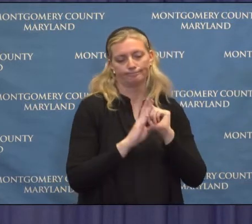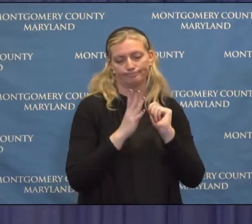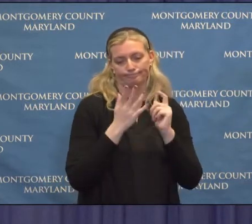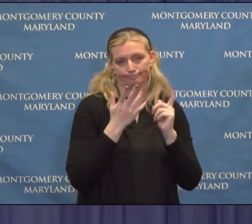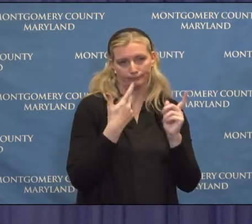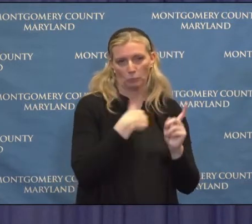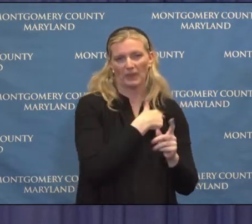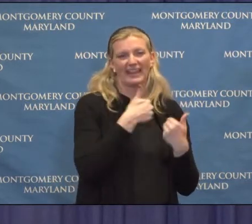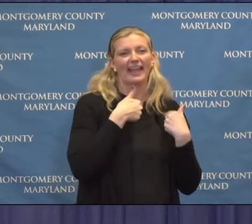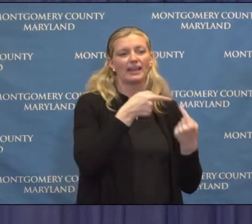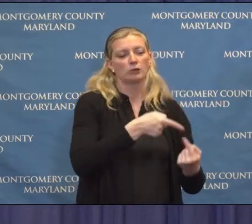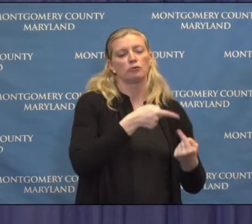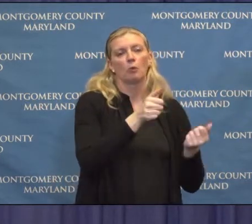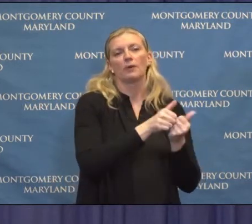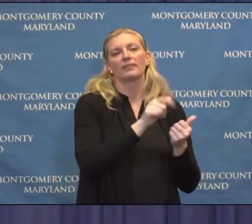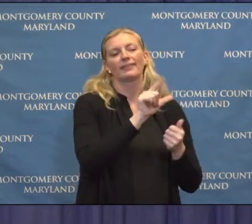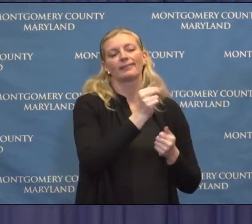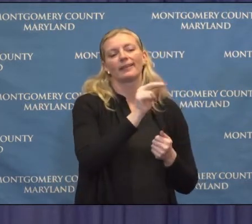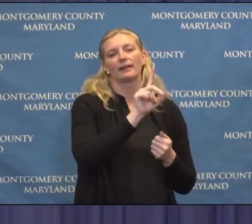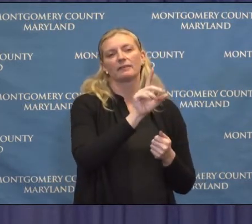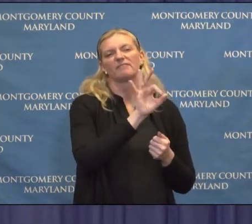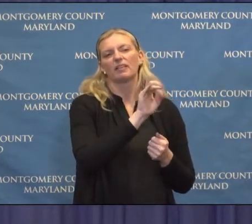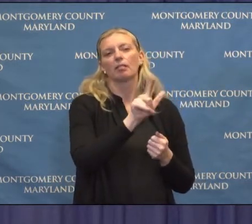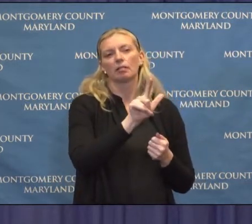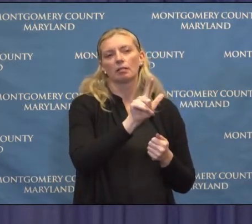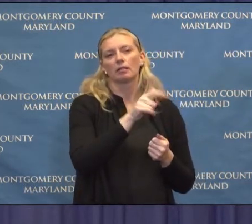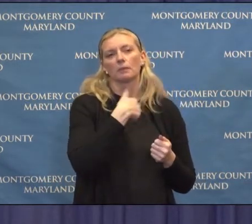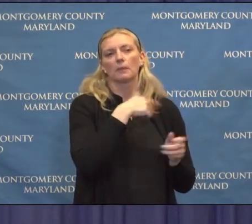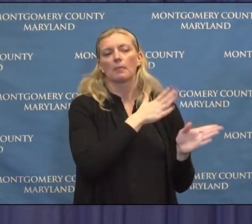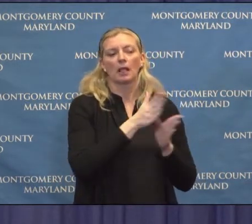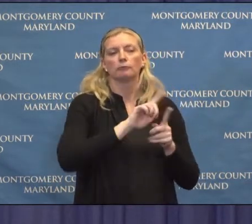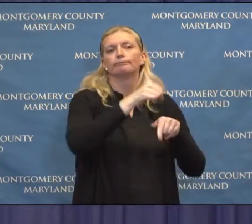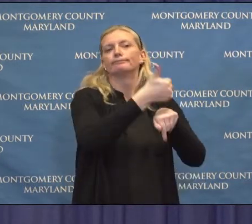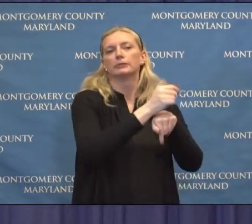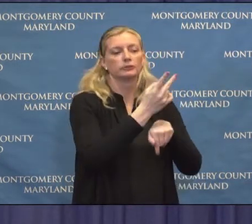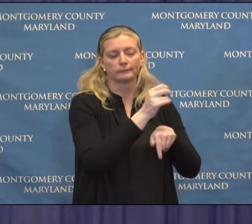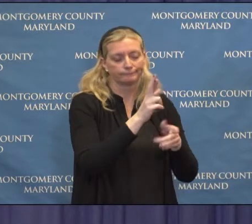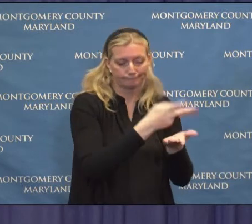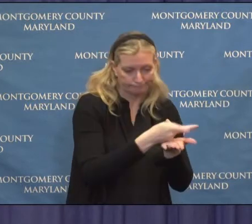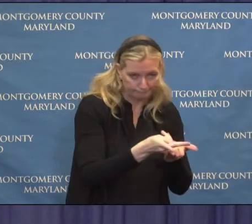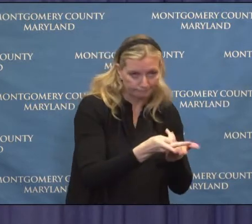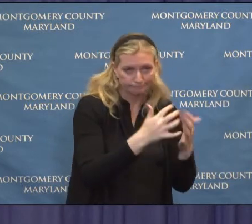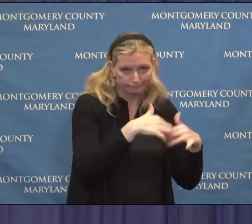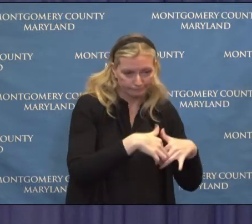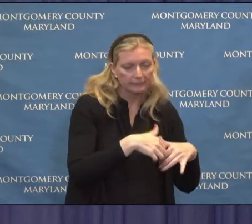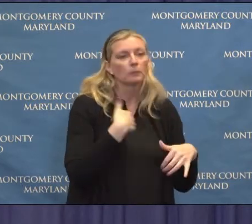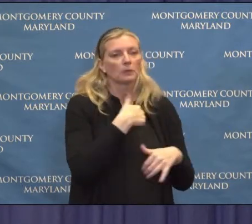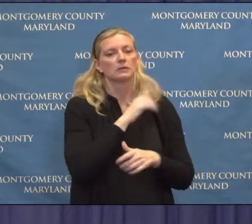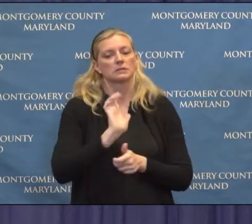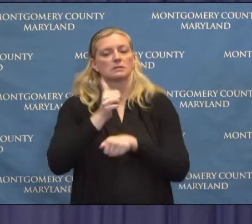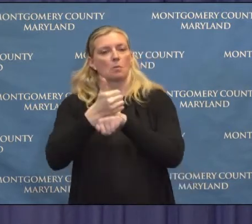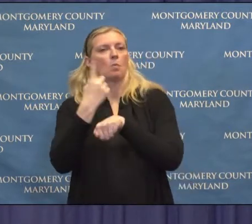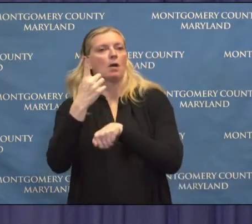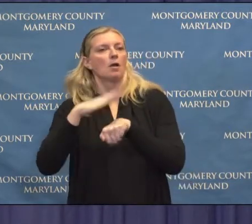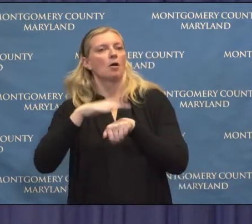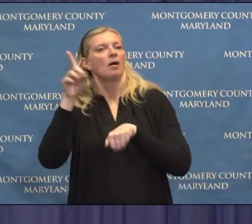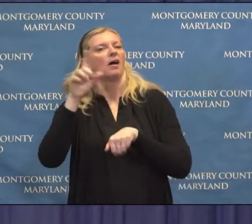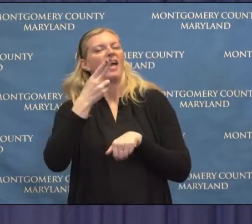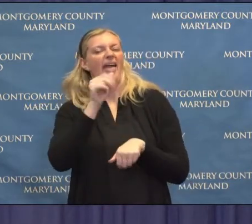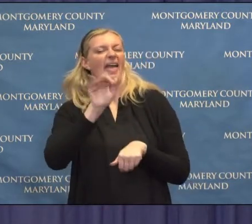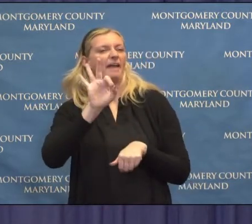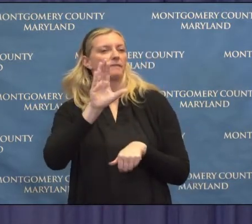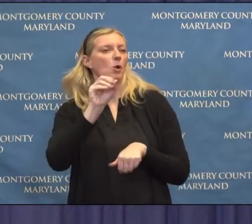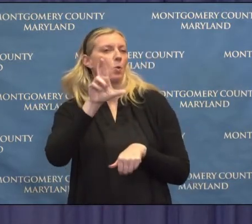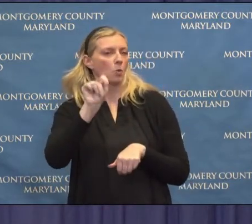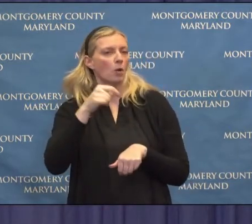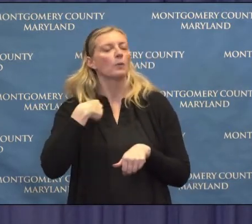issues with the landfill, we stood up a shelter on Taft Court. We are now opening up other shelter